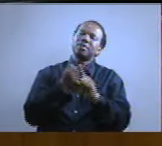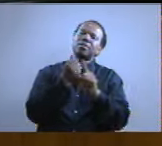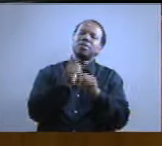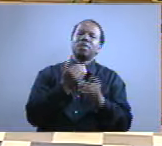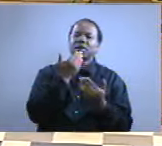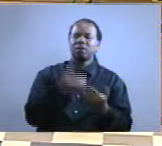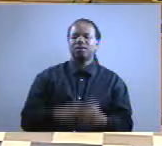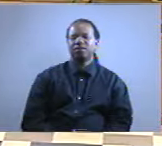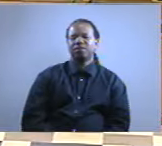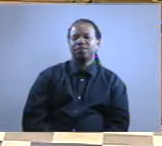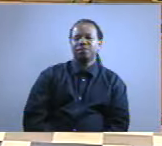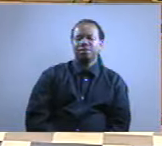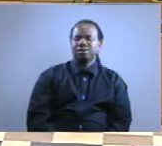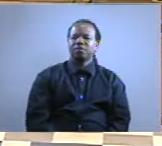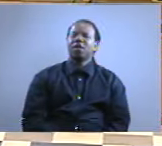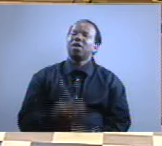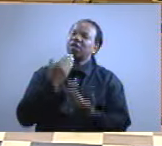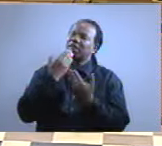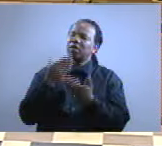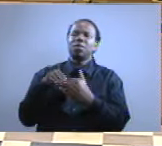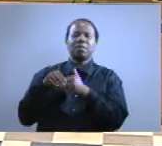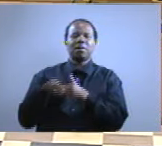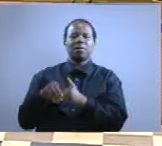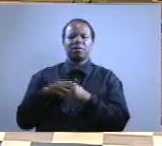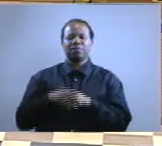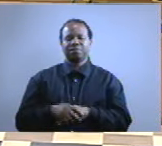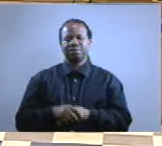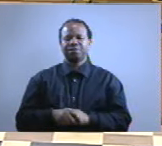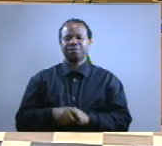you. Thank you, Honourable Member.